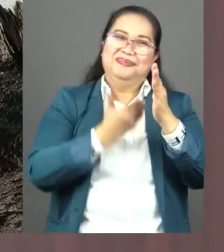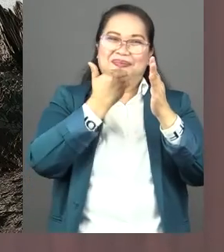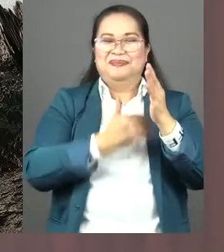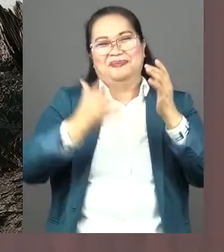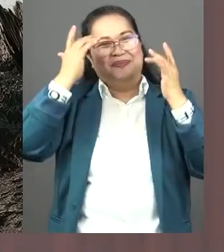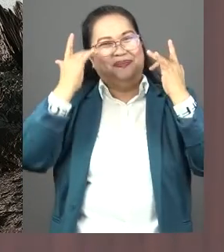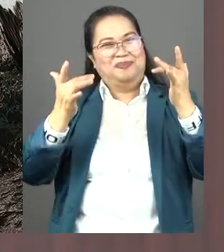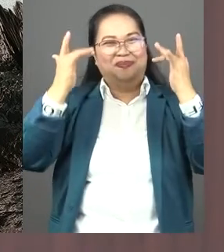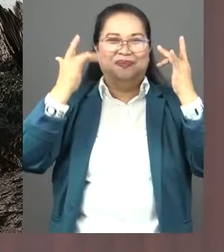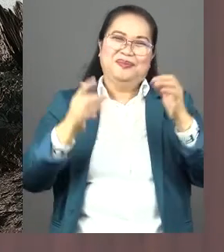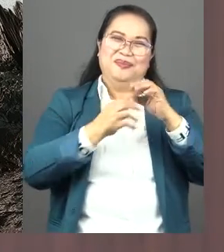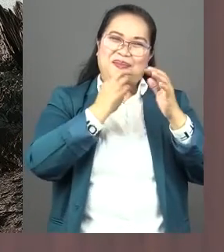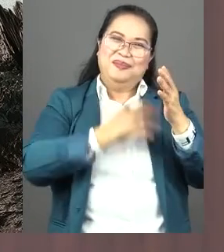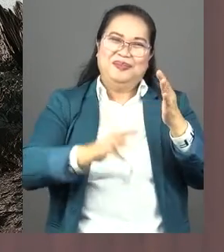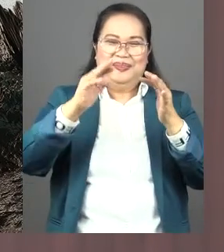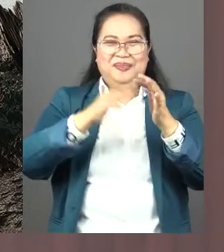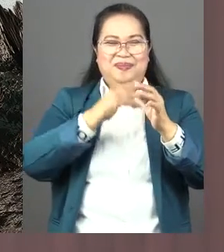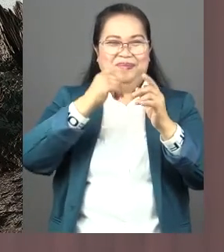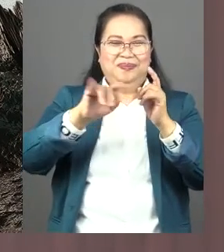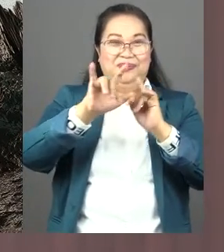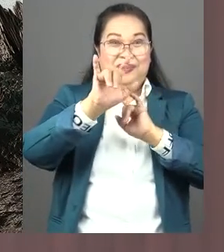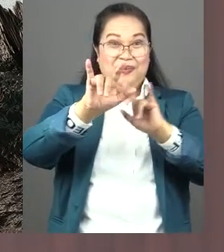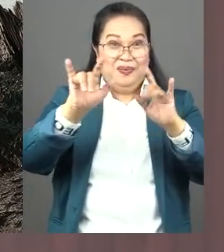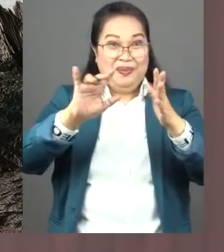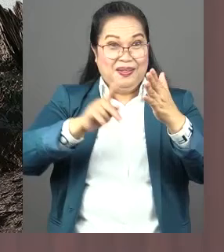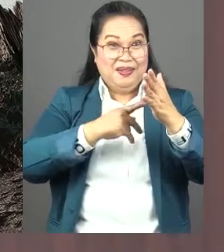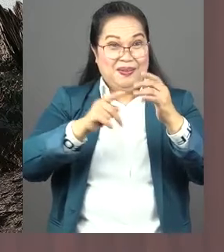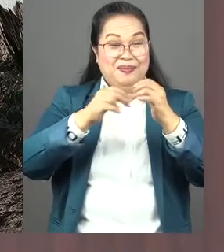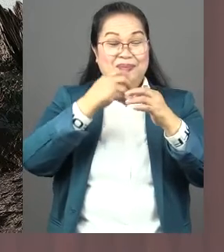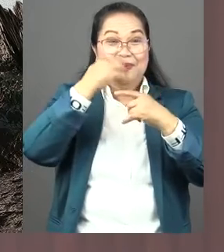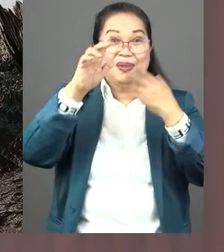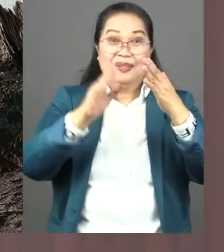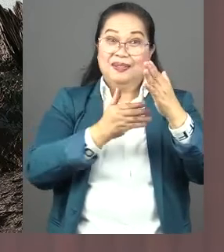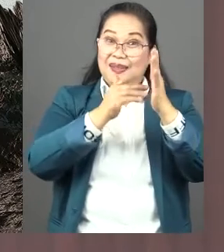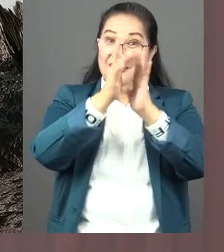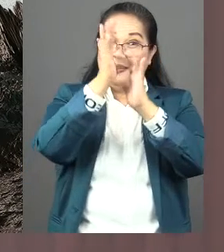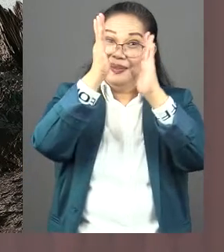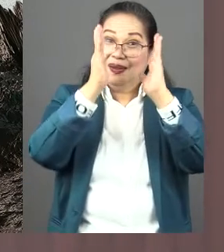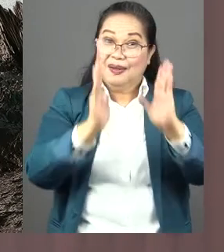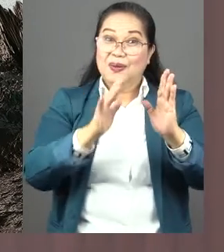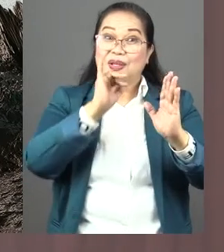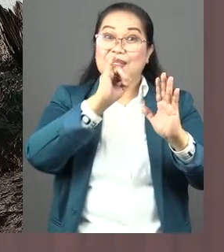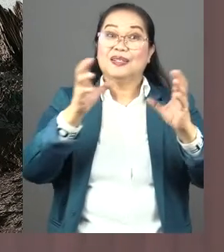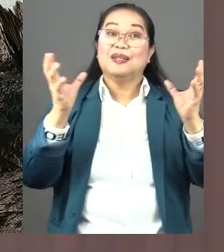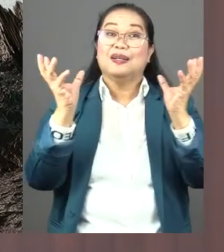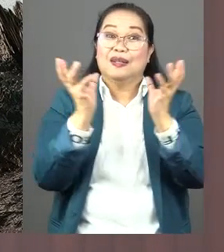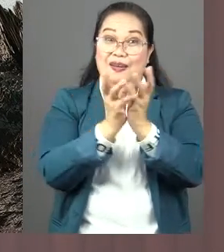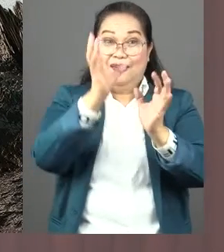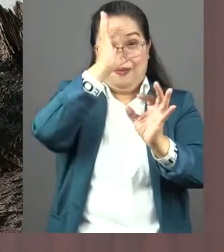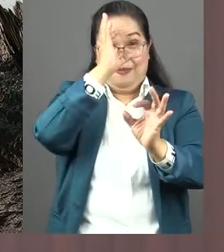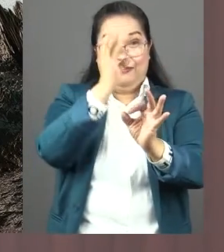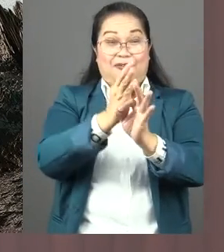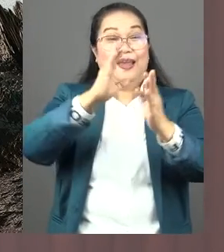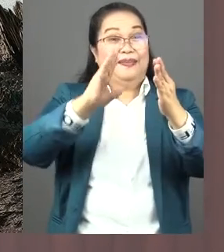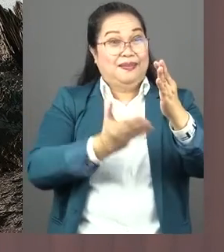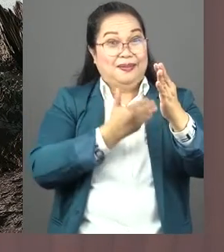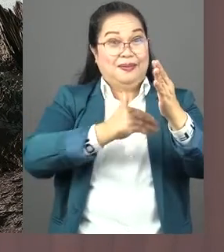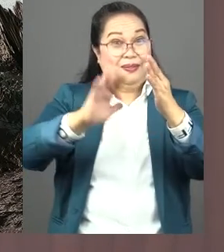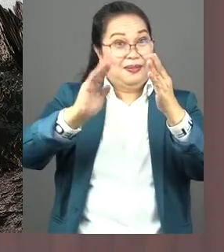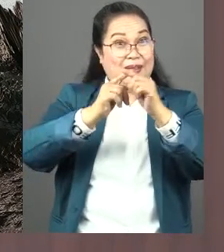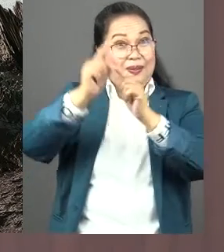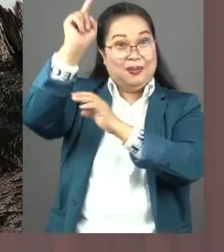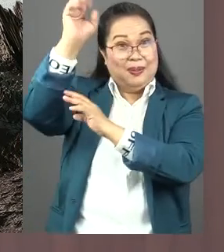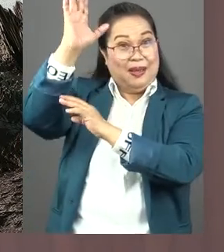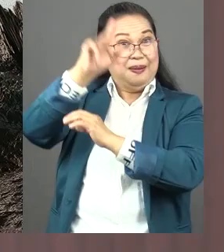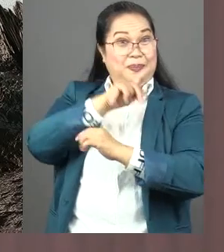melody in your heart to the Lord, addressing one another in psalms and hymns and spiritual songs. Christianity is a singing faith, and what you sing to God